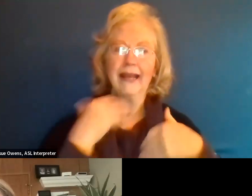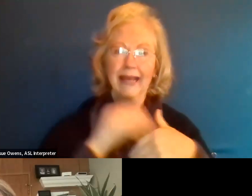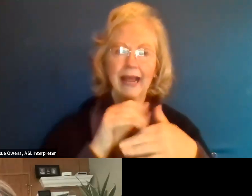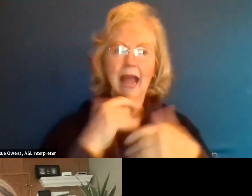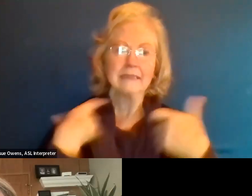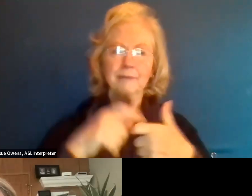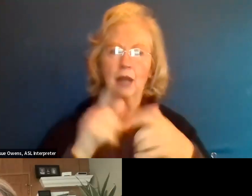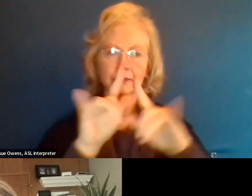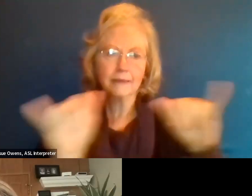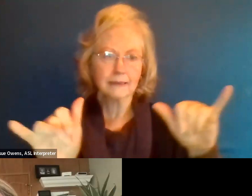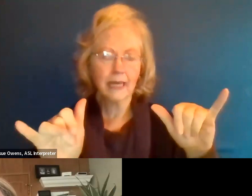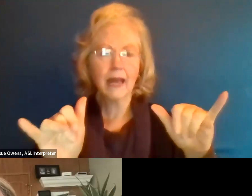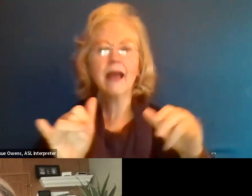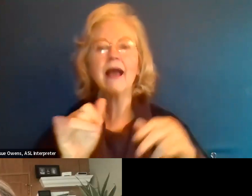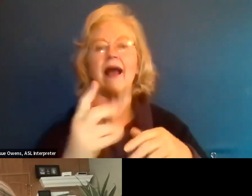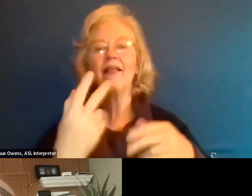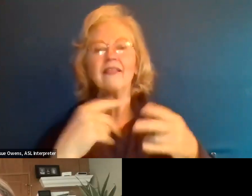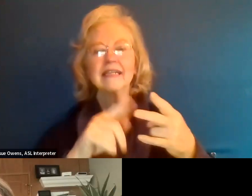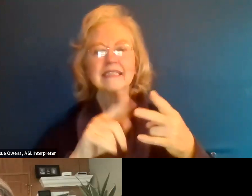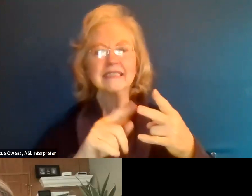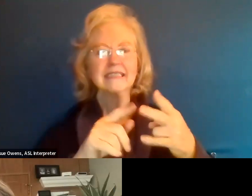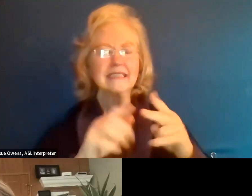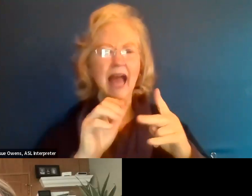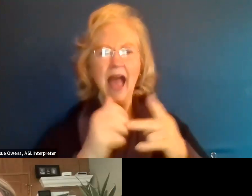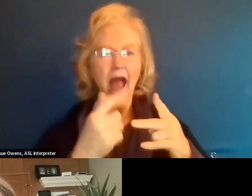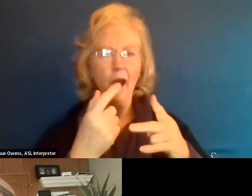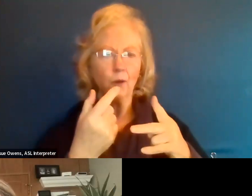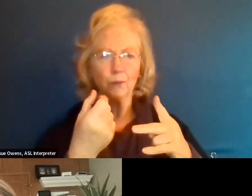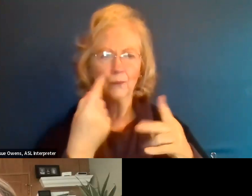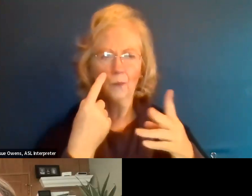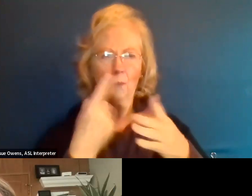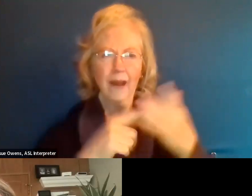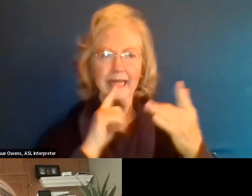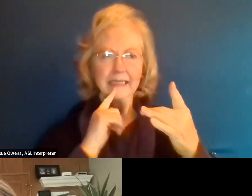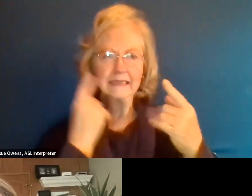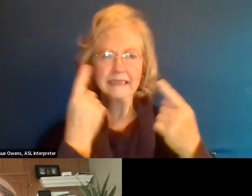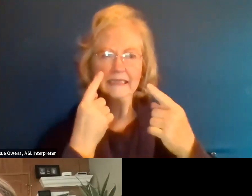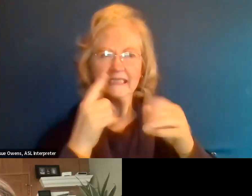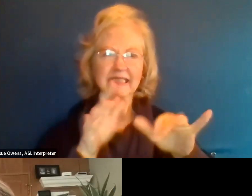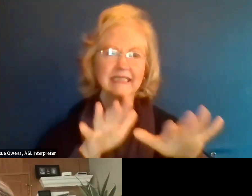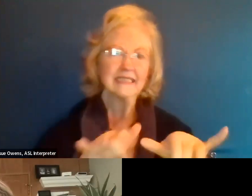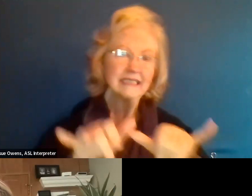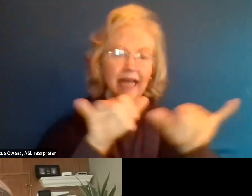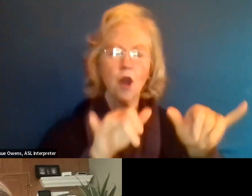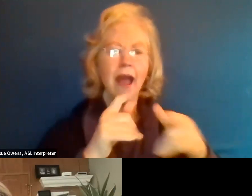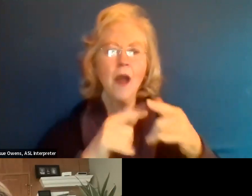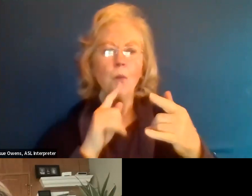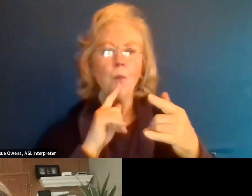And the second part of that question, I guess, is how do you decide what is sort of standard and what sort of native dialect is sort of